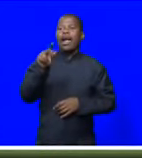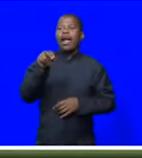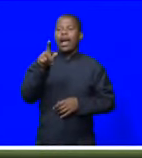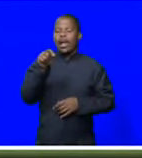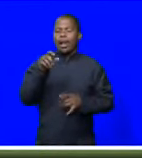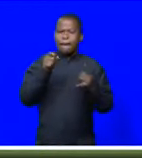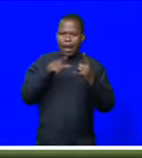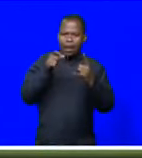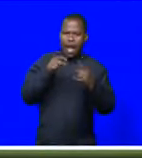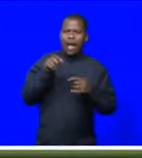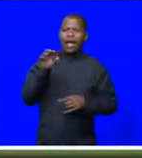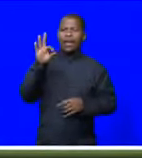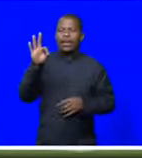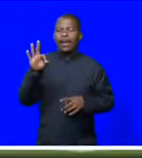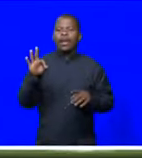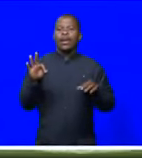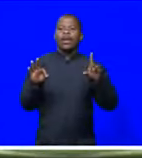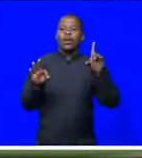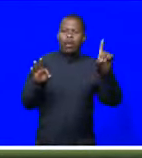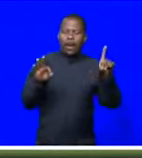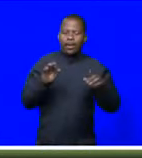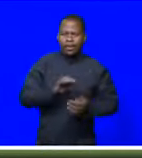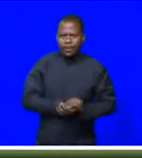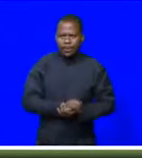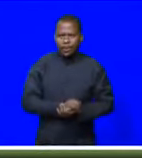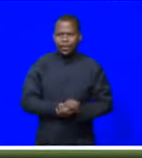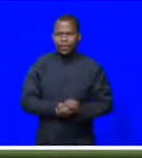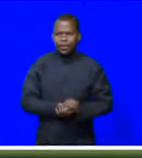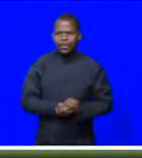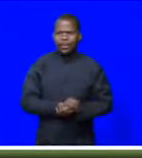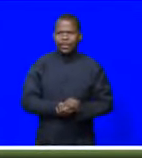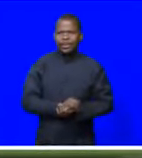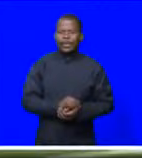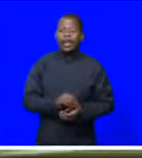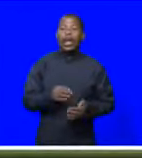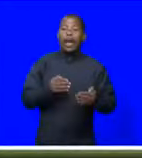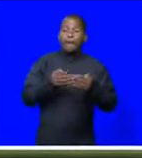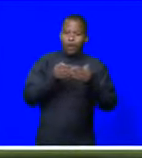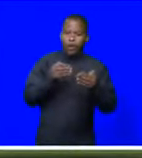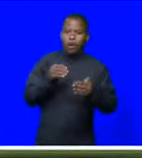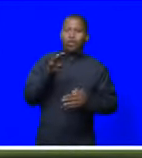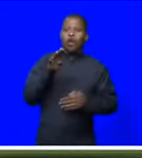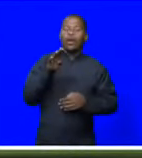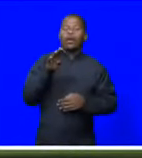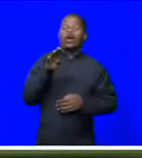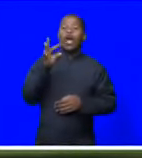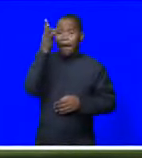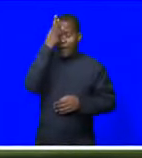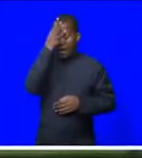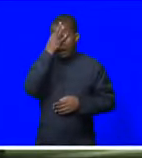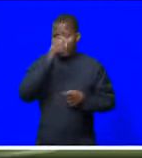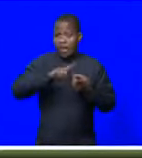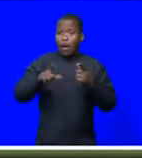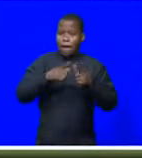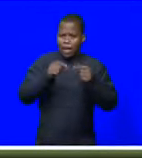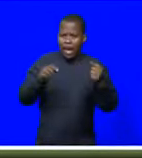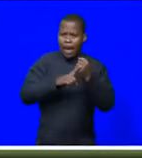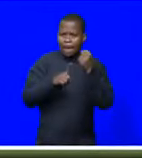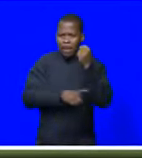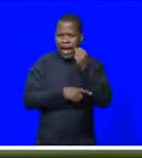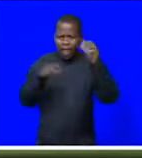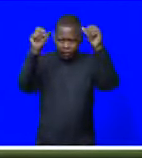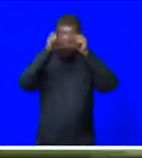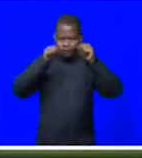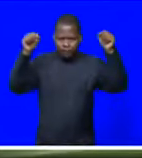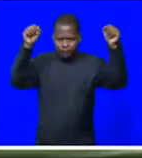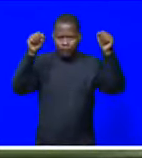as they doubled their lead and went on to get their third goal. With 4 minutes remaining, Highlanders equalized when getting 2 goals